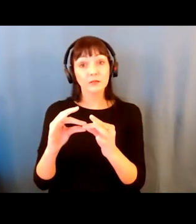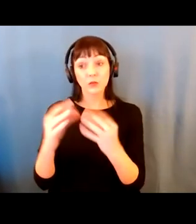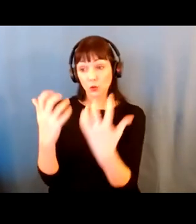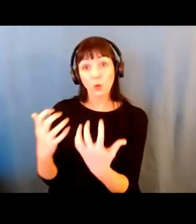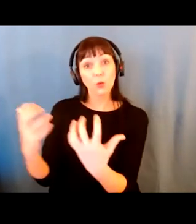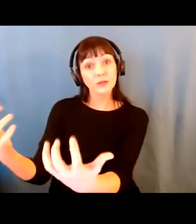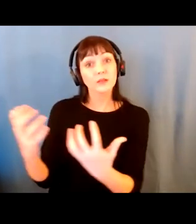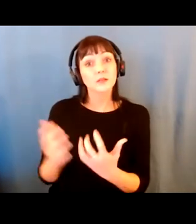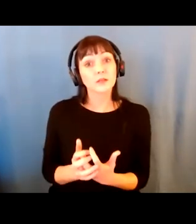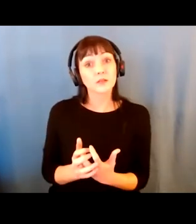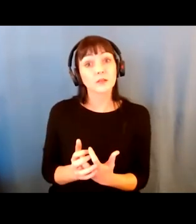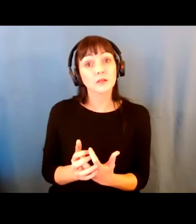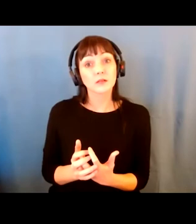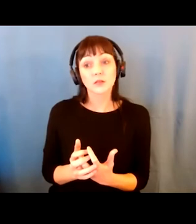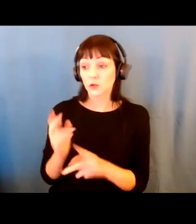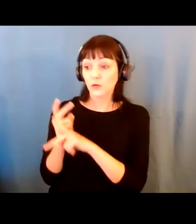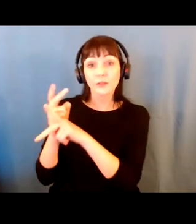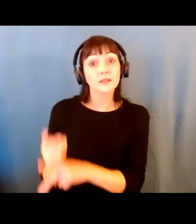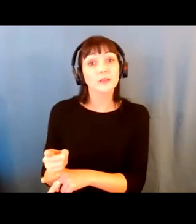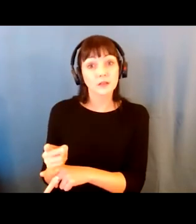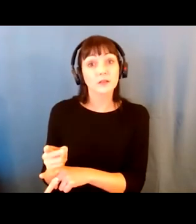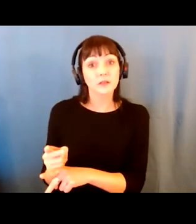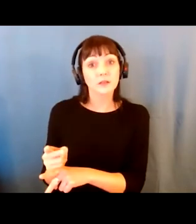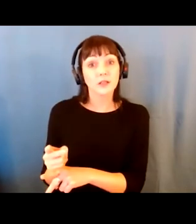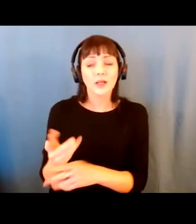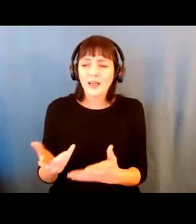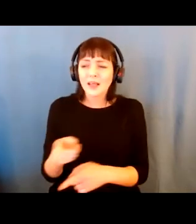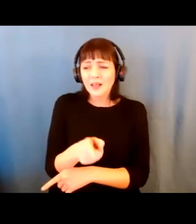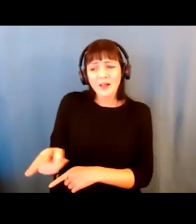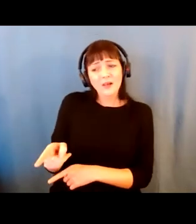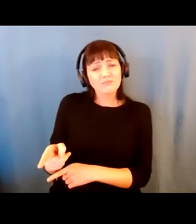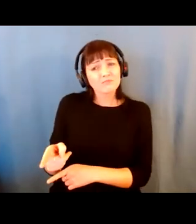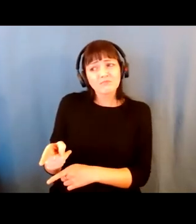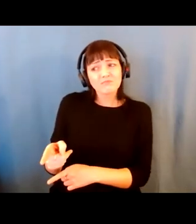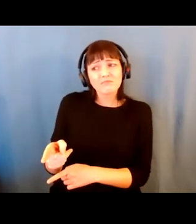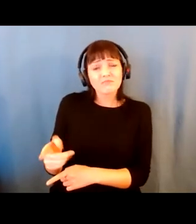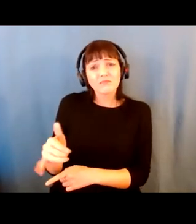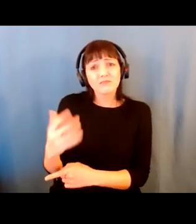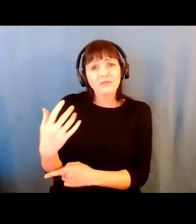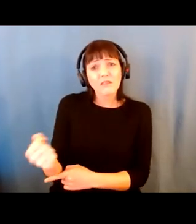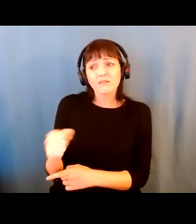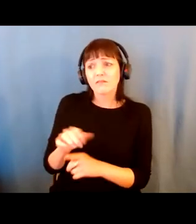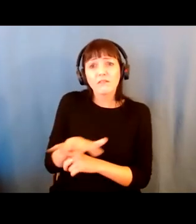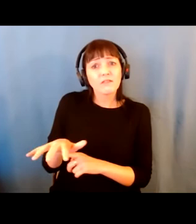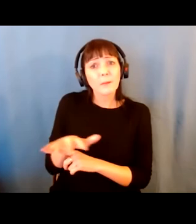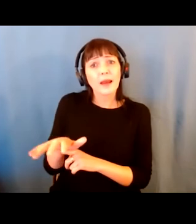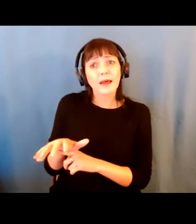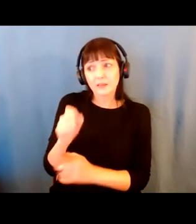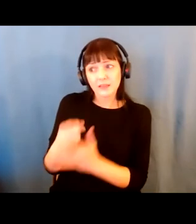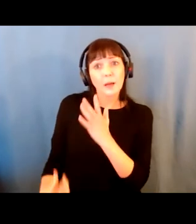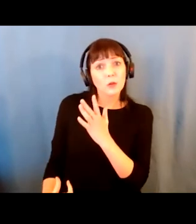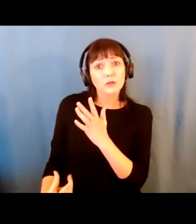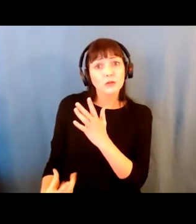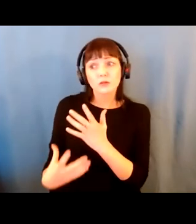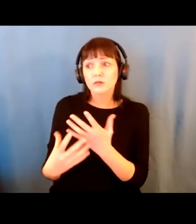that many, many people have, you know, disabled family members, older people in their families.